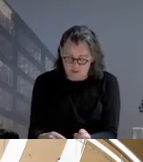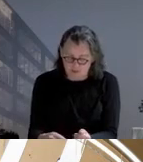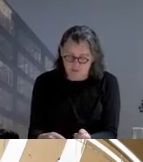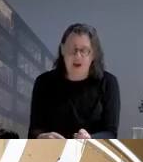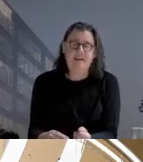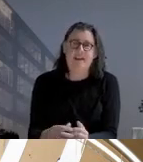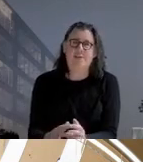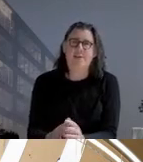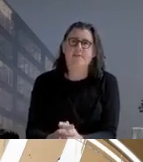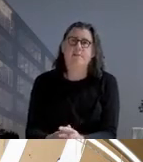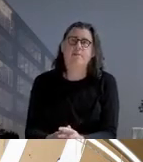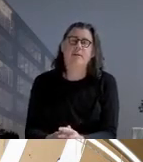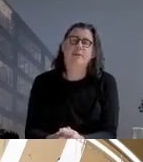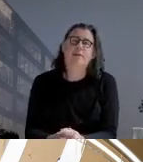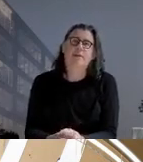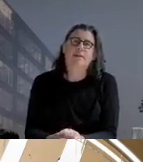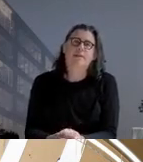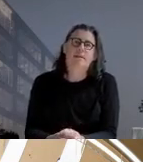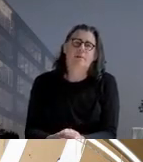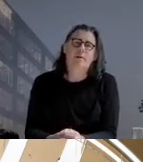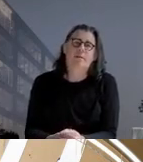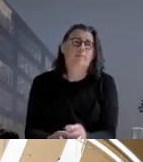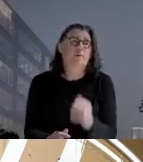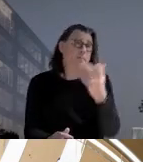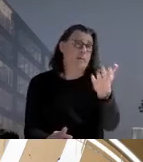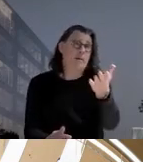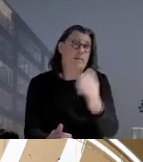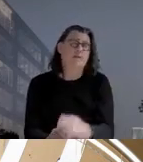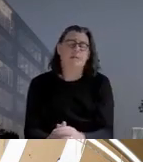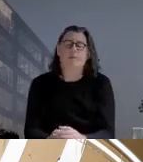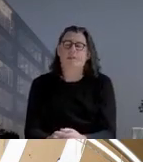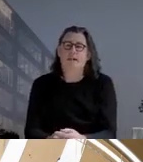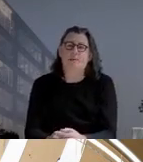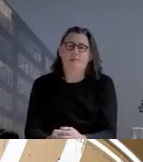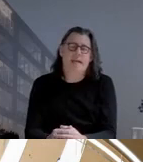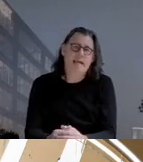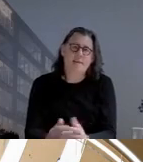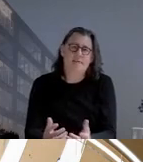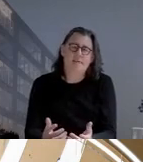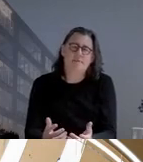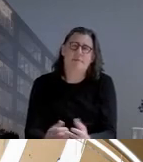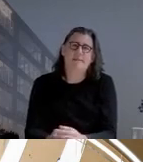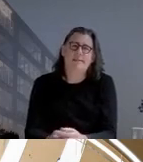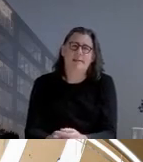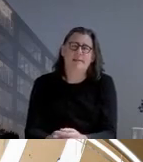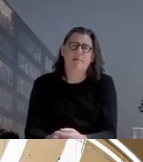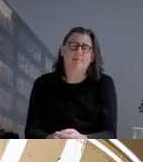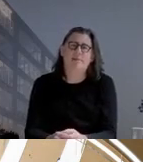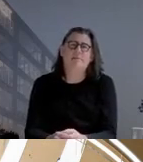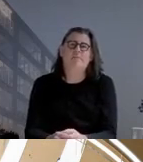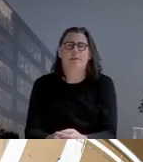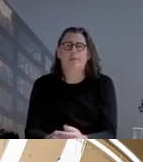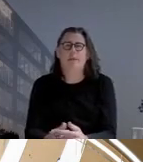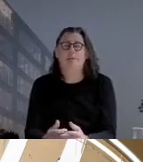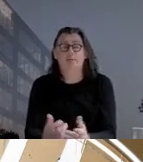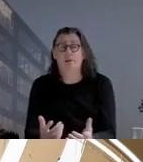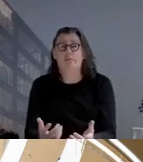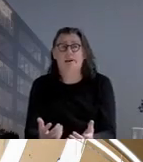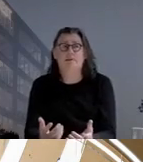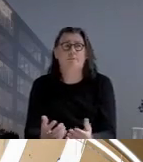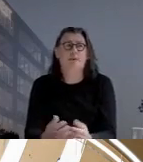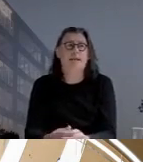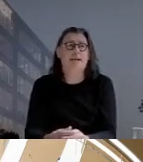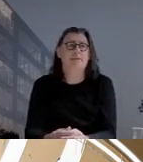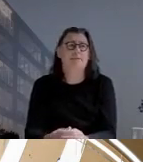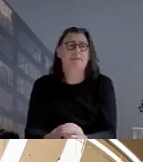for architects in general, but timber, the Perth project, for example, we can't use timber in the skin of the building. I can make the